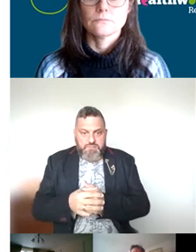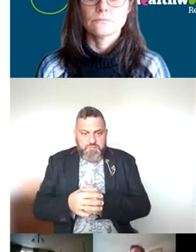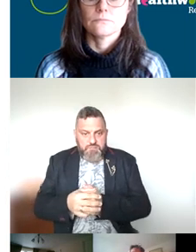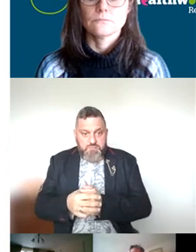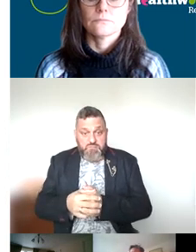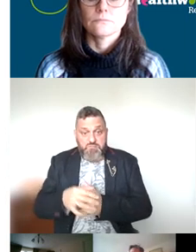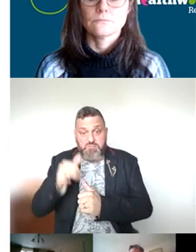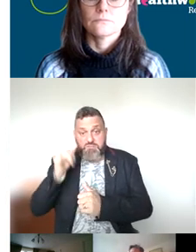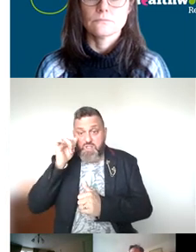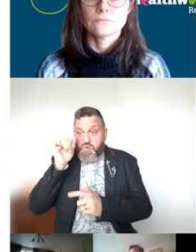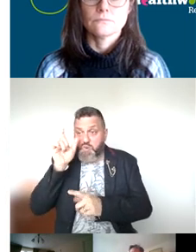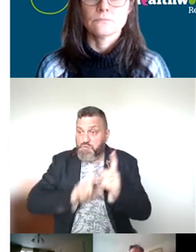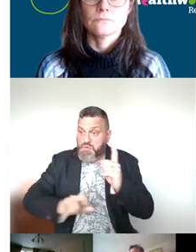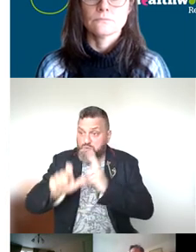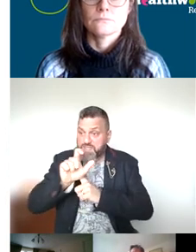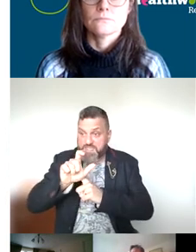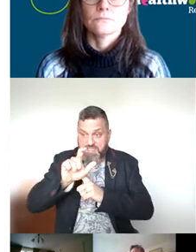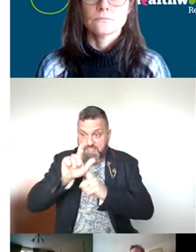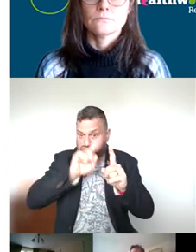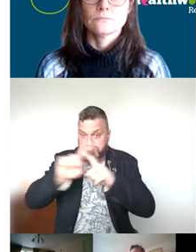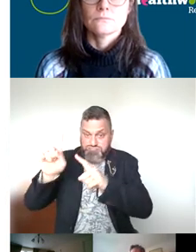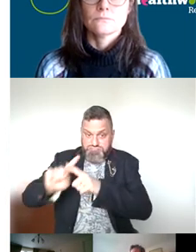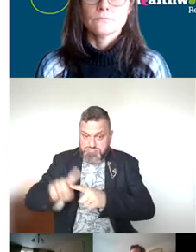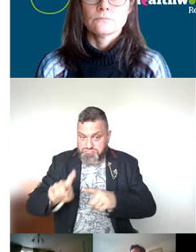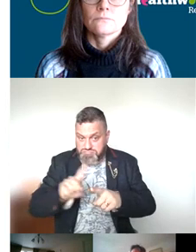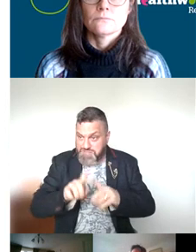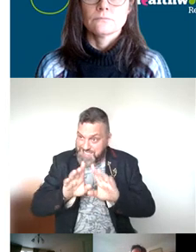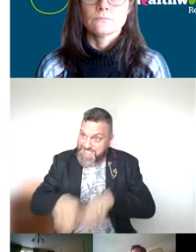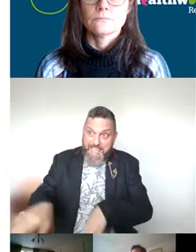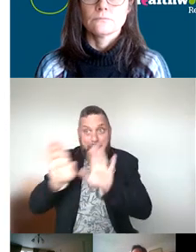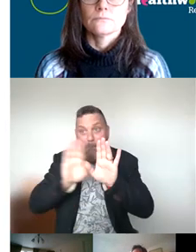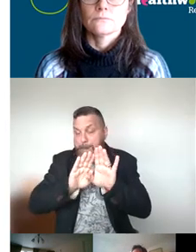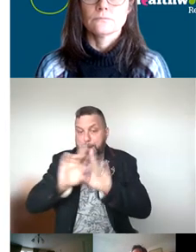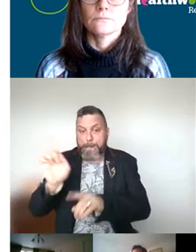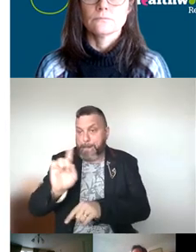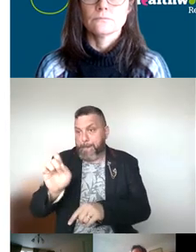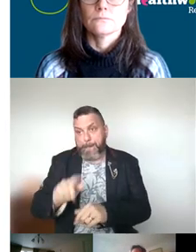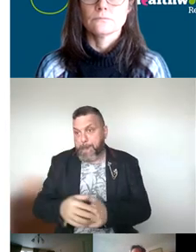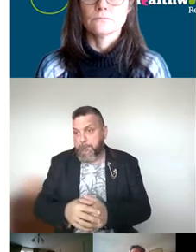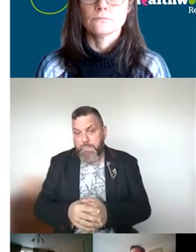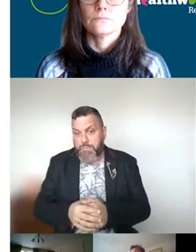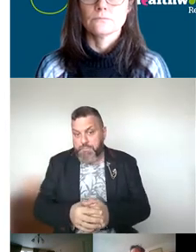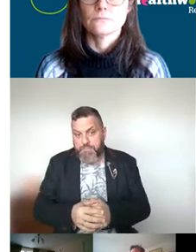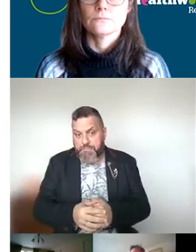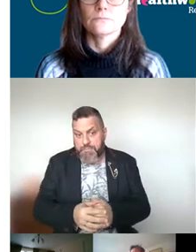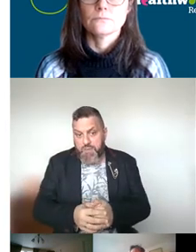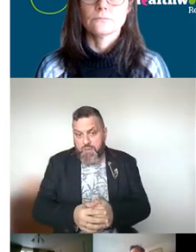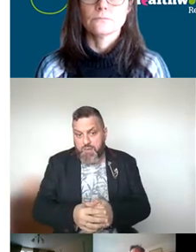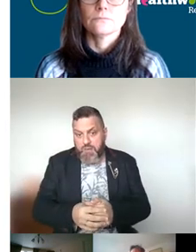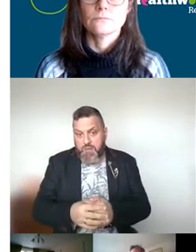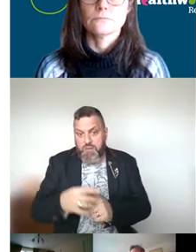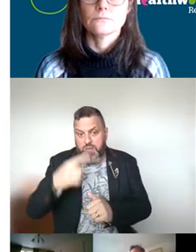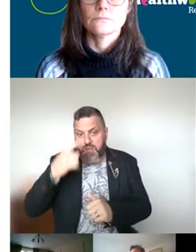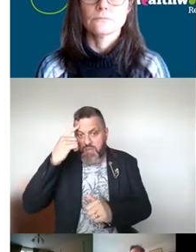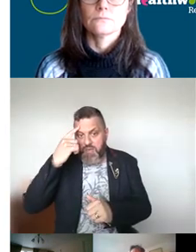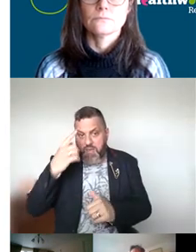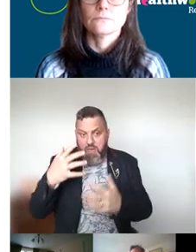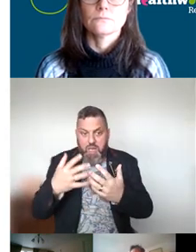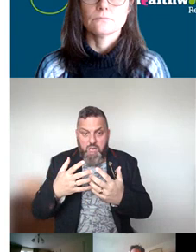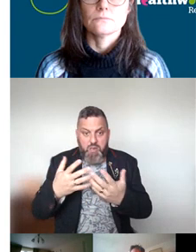significant variation between our populations. We are not all the same. And so we need to think differently about the way in which